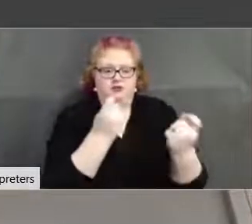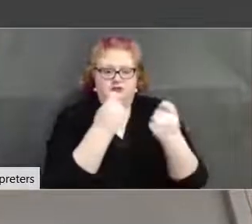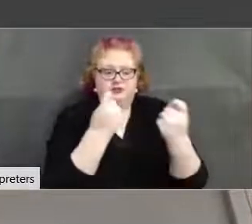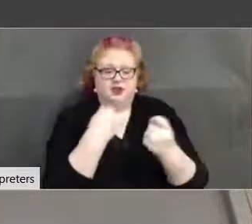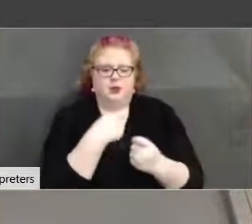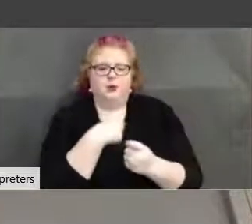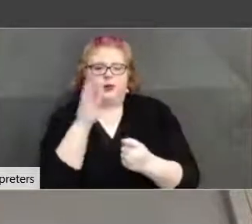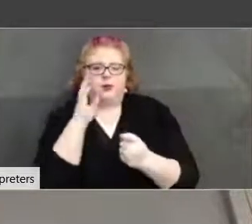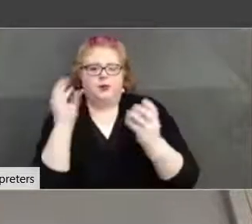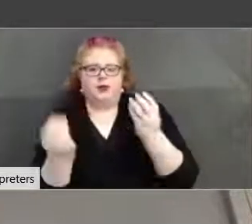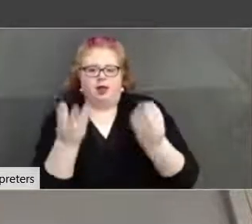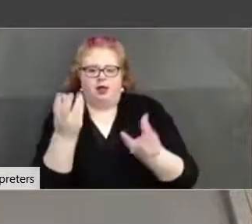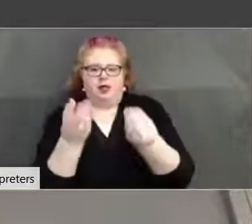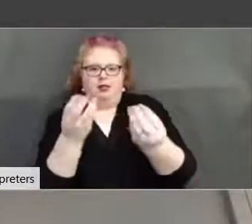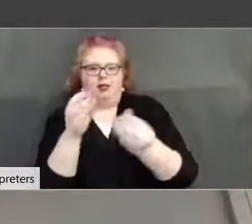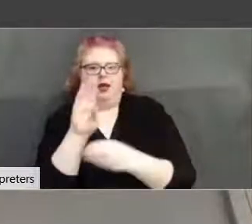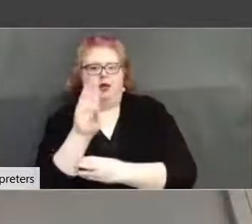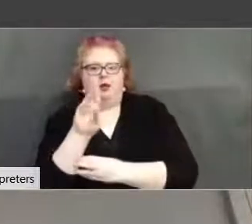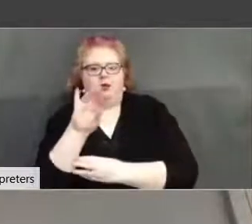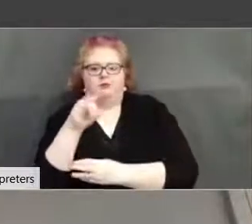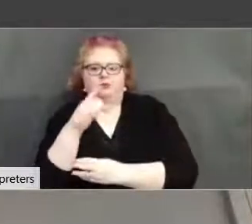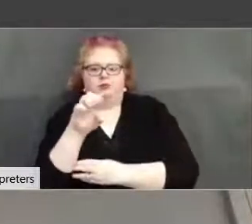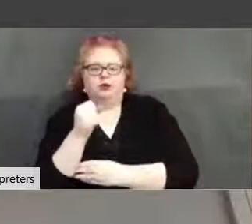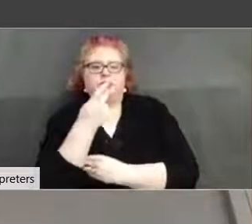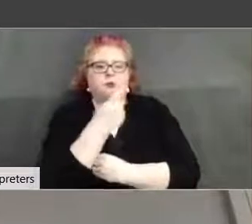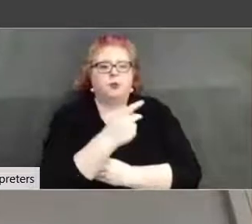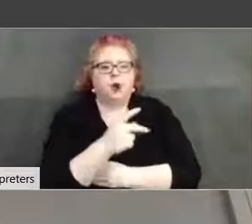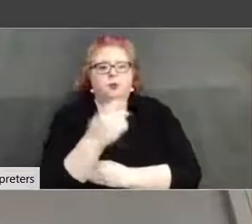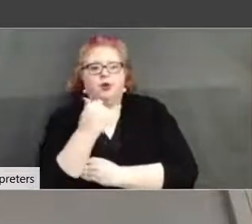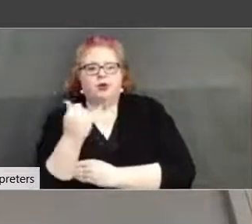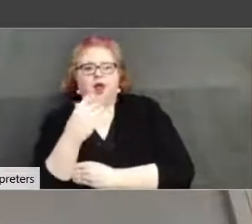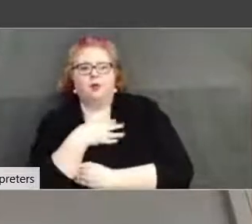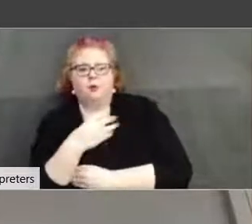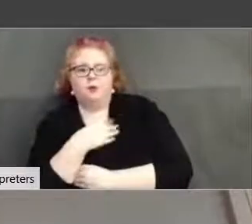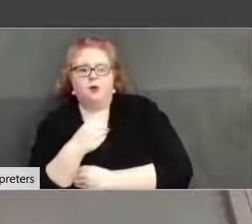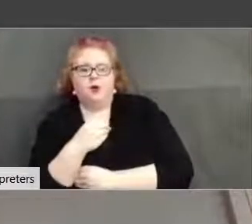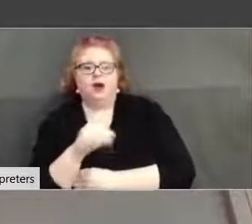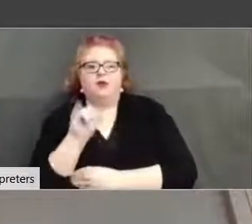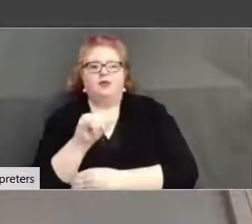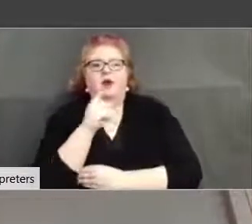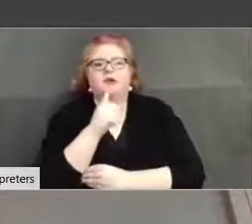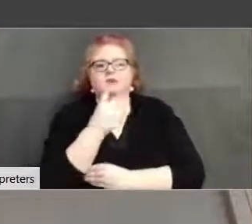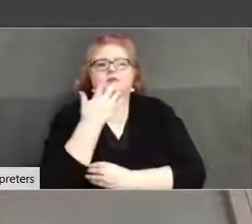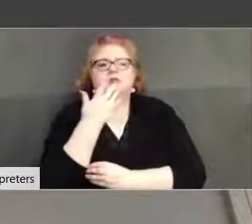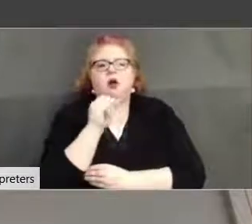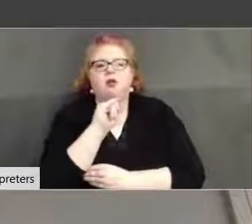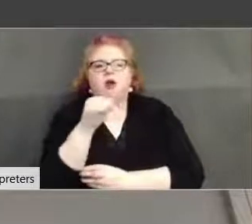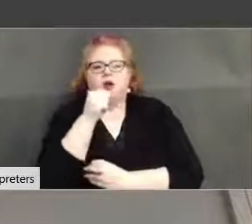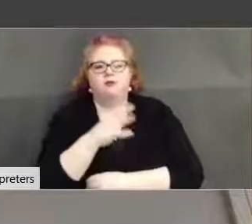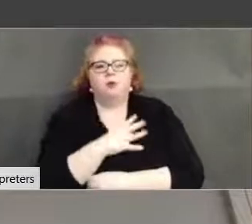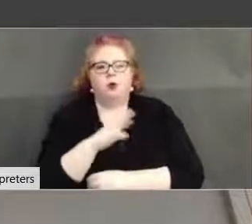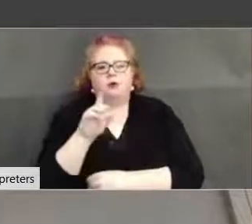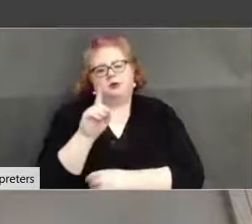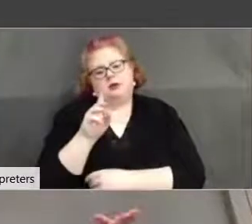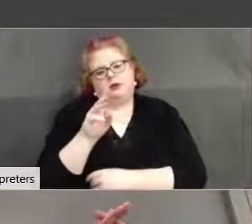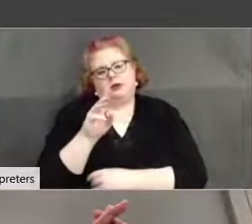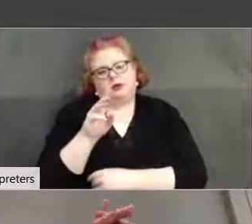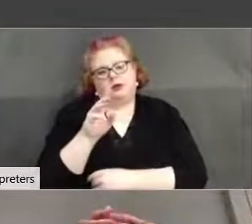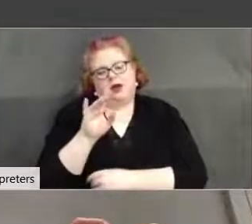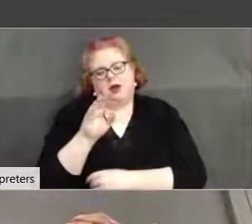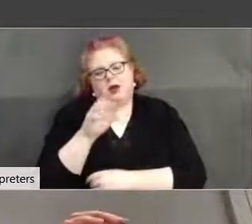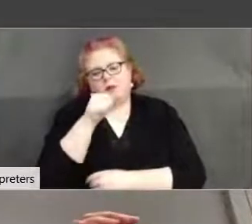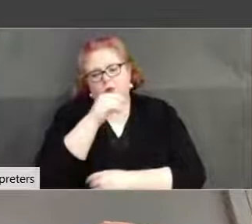yellow, and white, the colors of the American women's suffrage movement, on August 26, 2020, as a part of the Forward Into